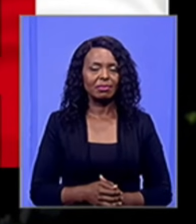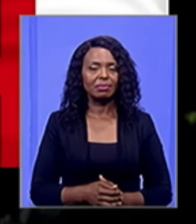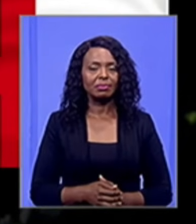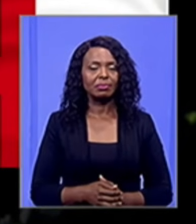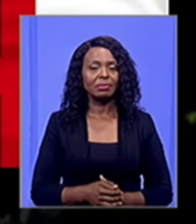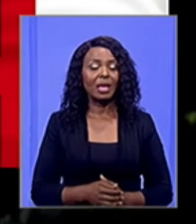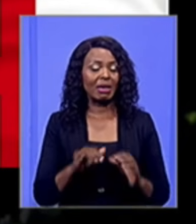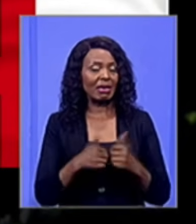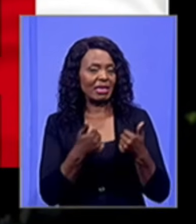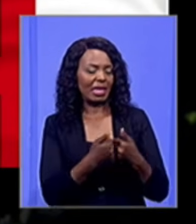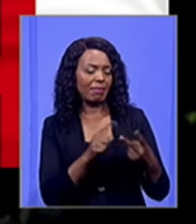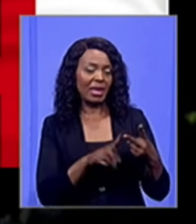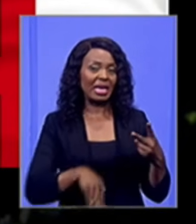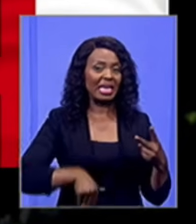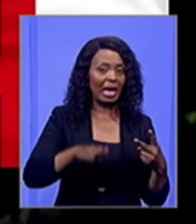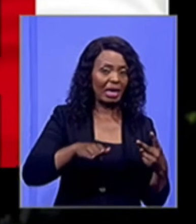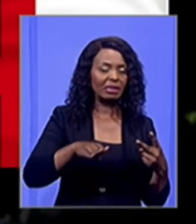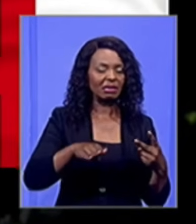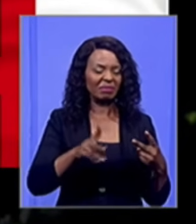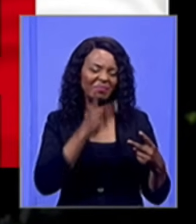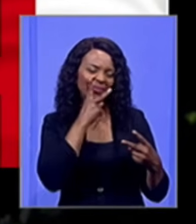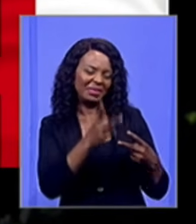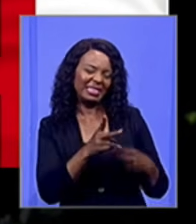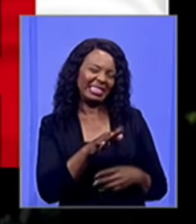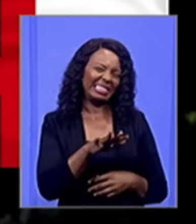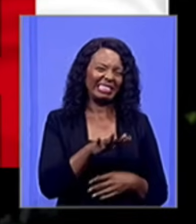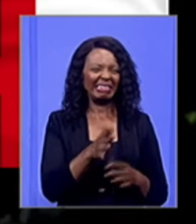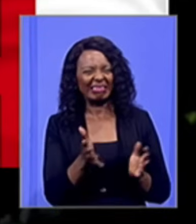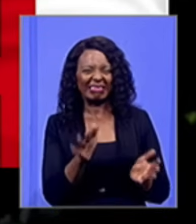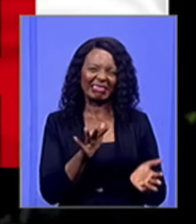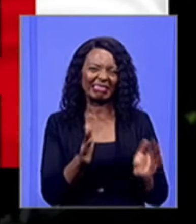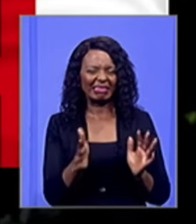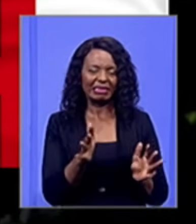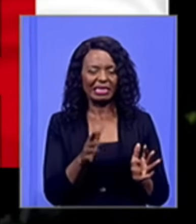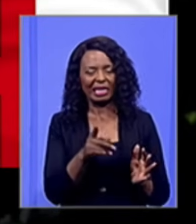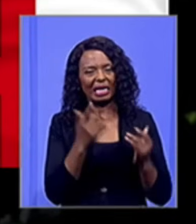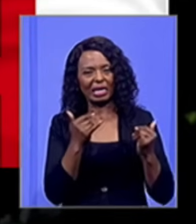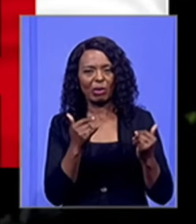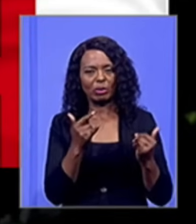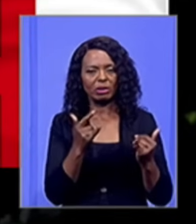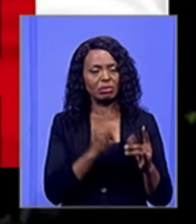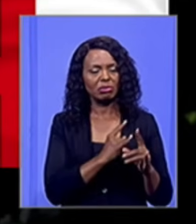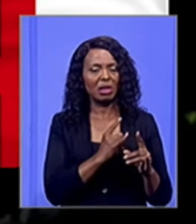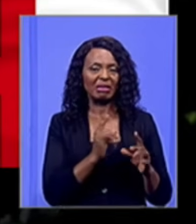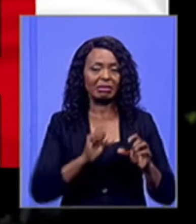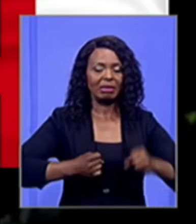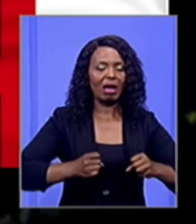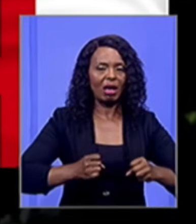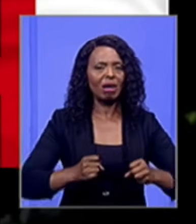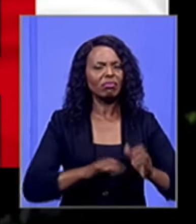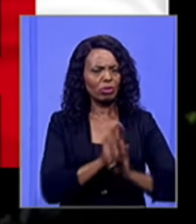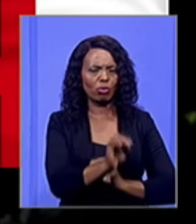ha ile papading ya cricket yona le nna ke bona ha ke bone re tla sokola bafana ba cricket ba